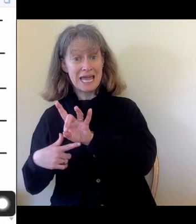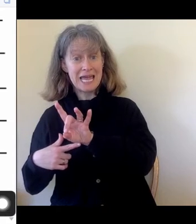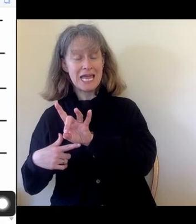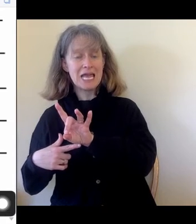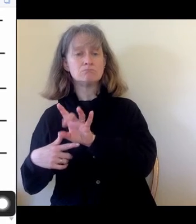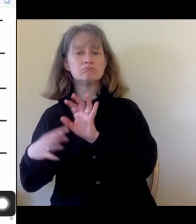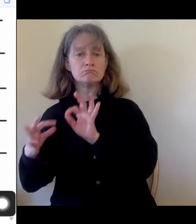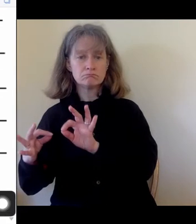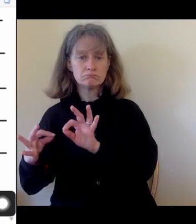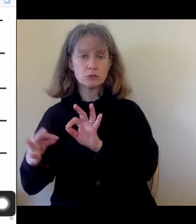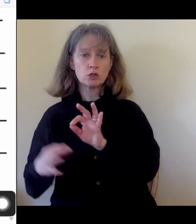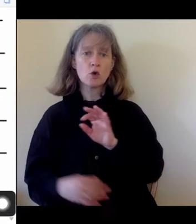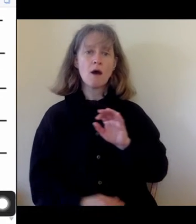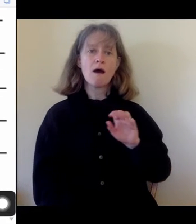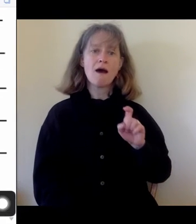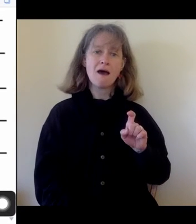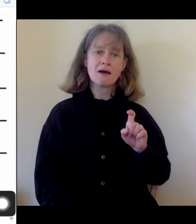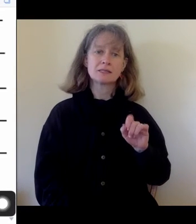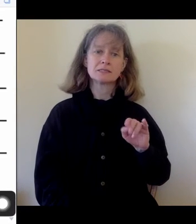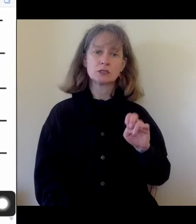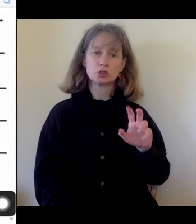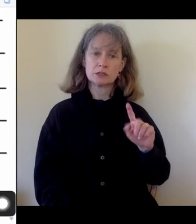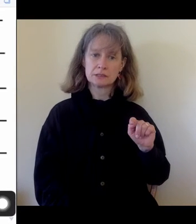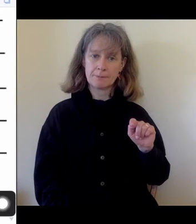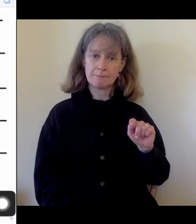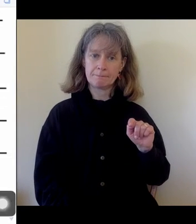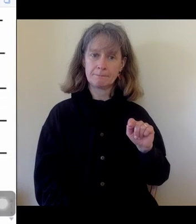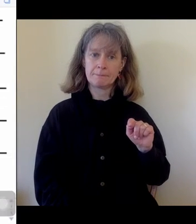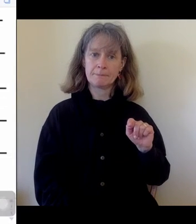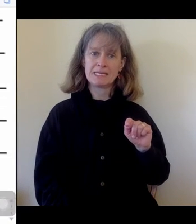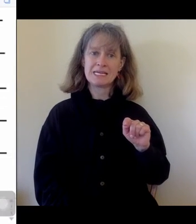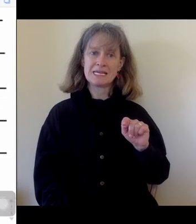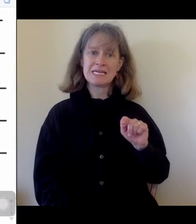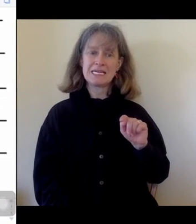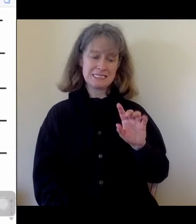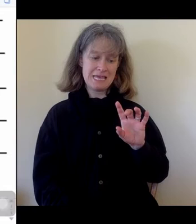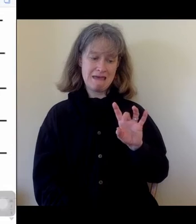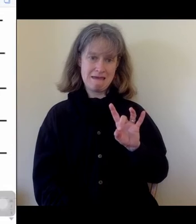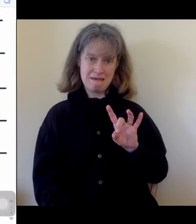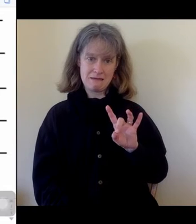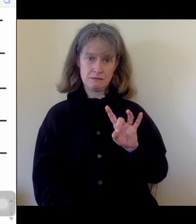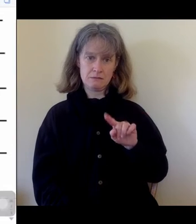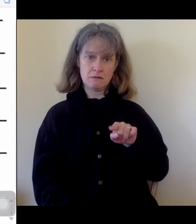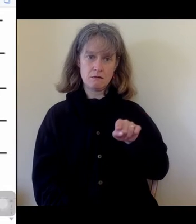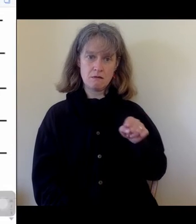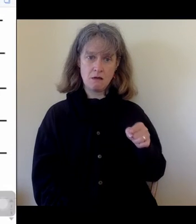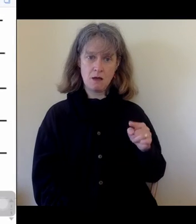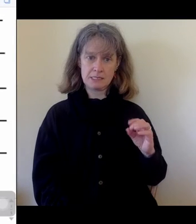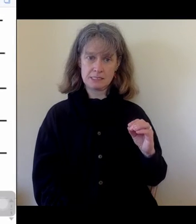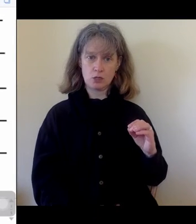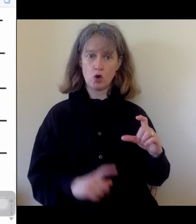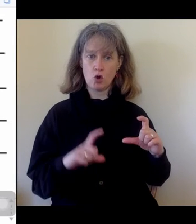our x-intercept as 8, 0.